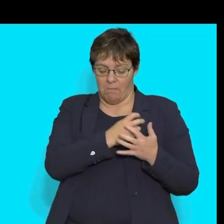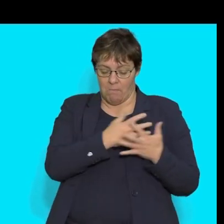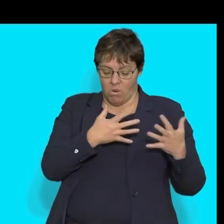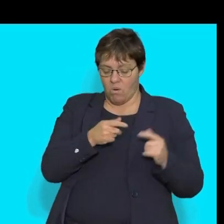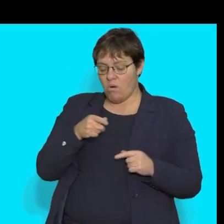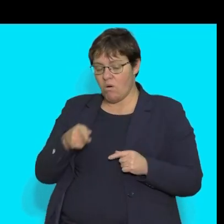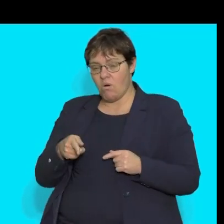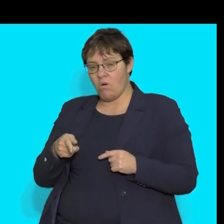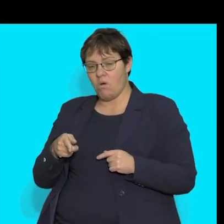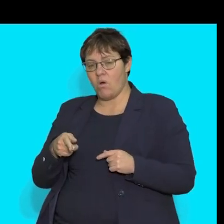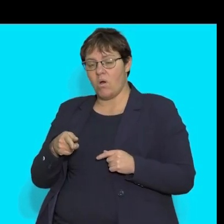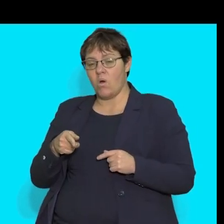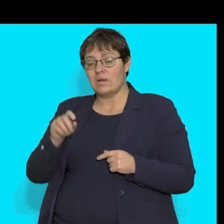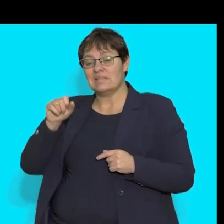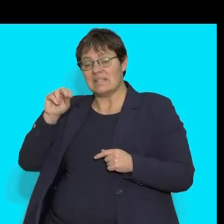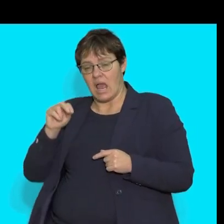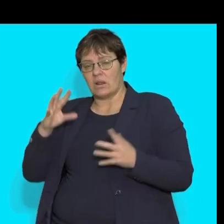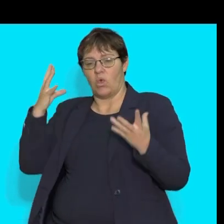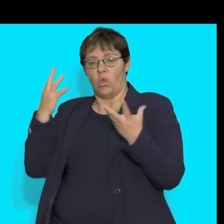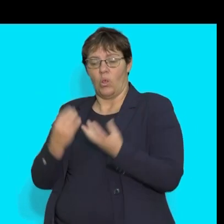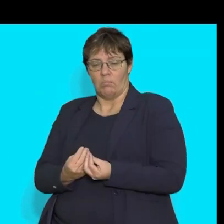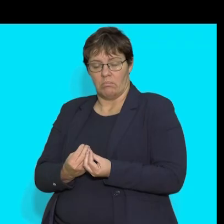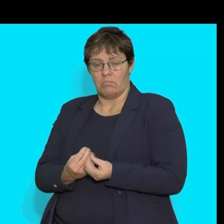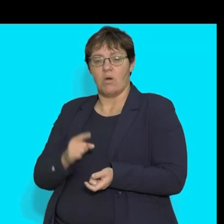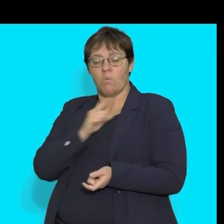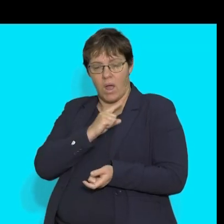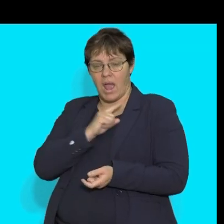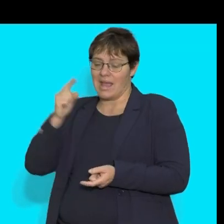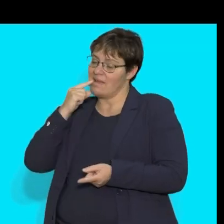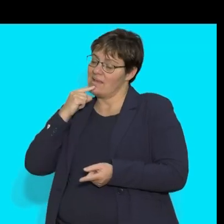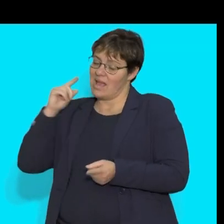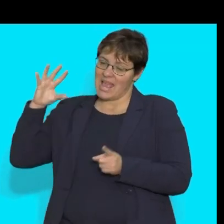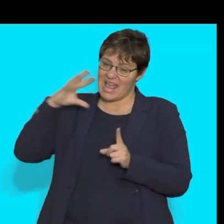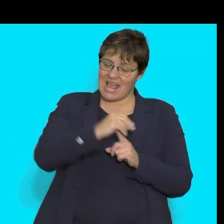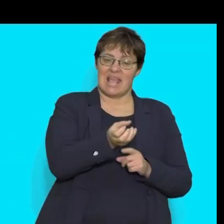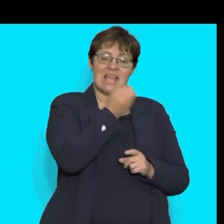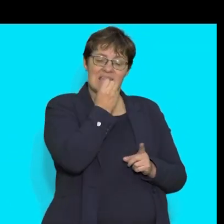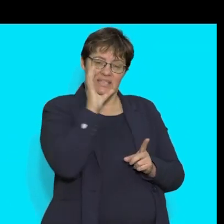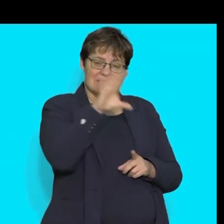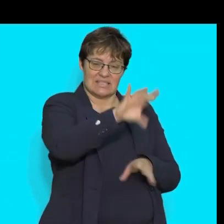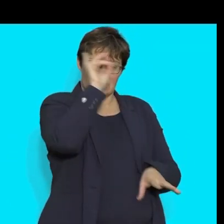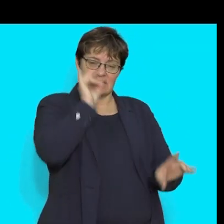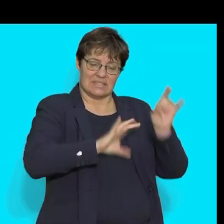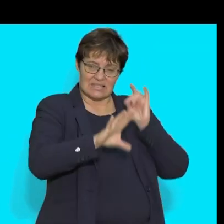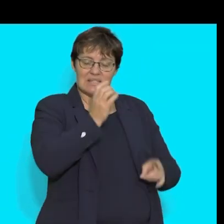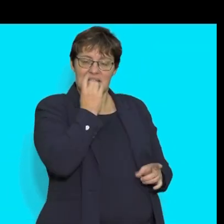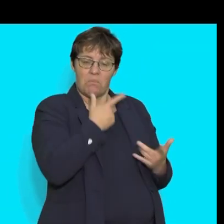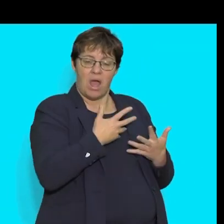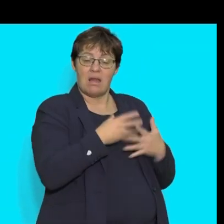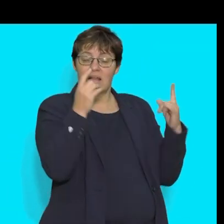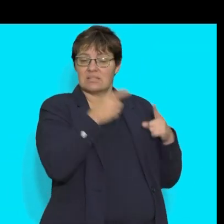rapidly decreased, purely because their selection pressure of being lighter